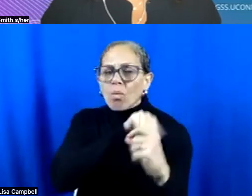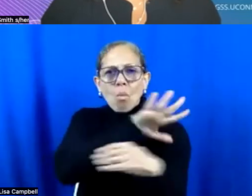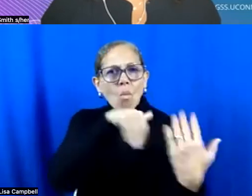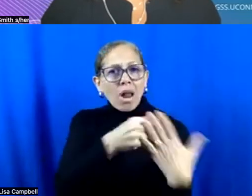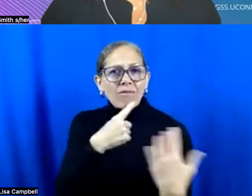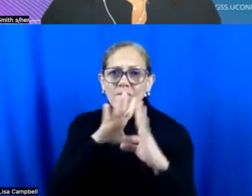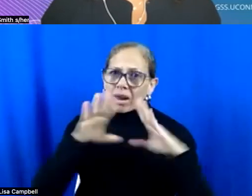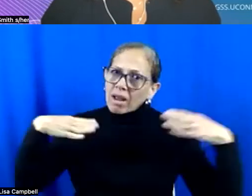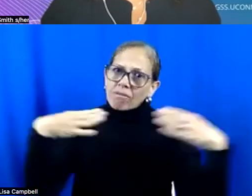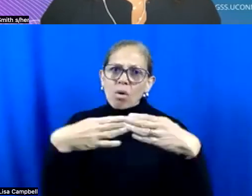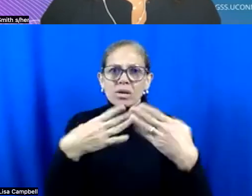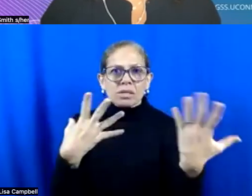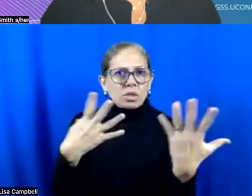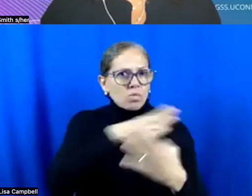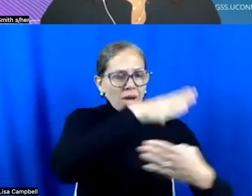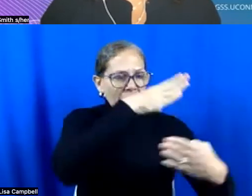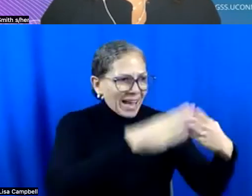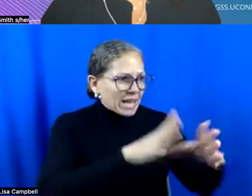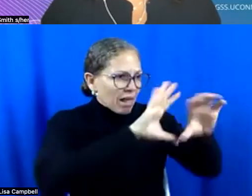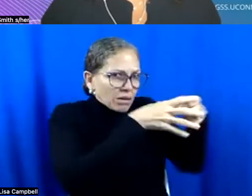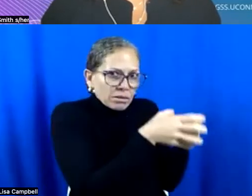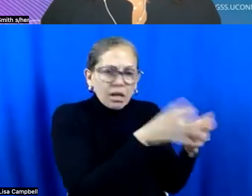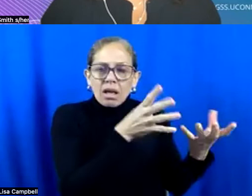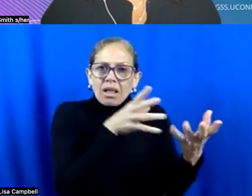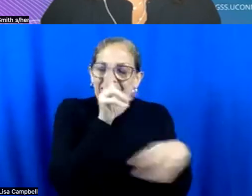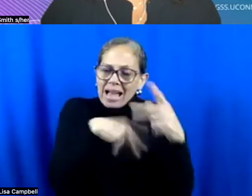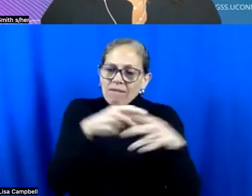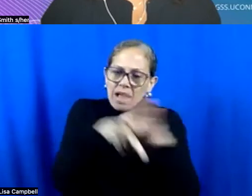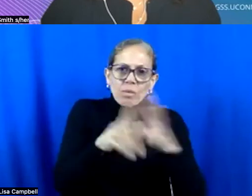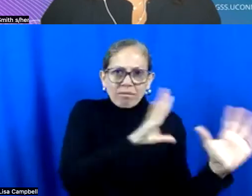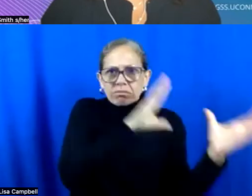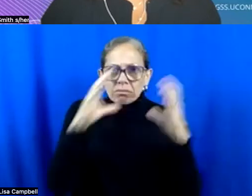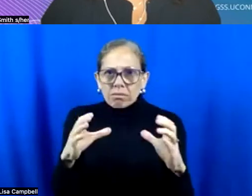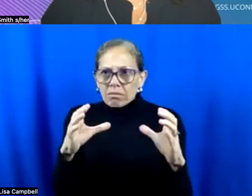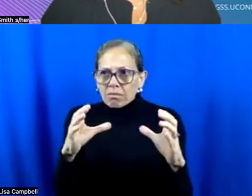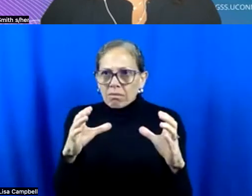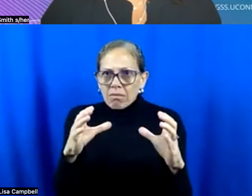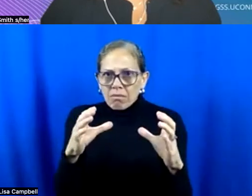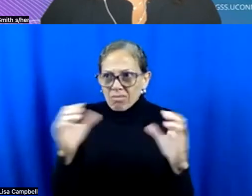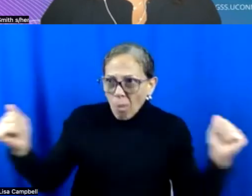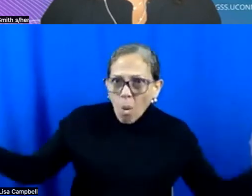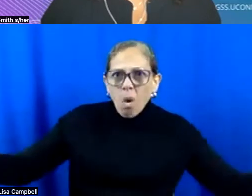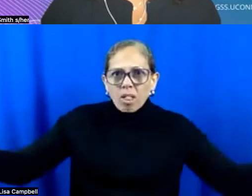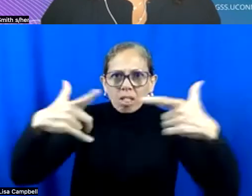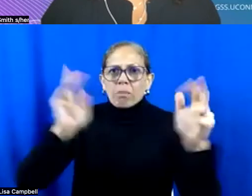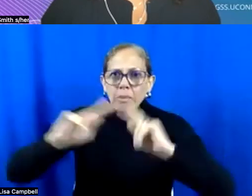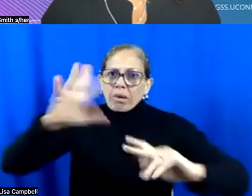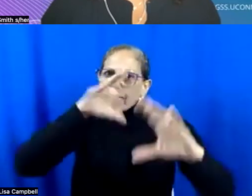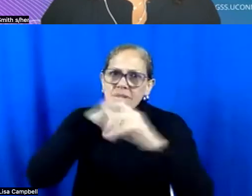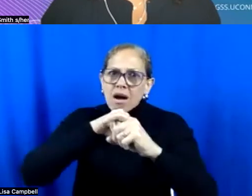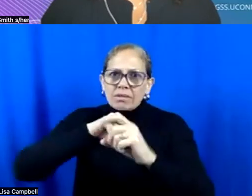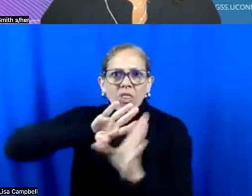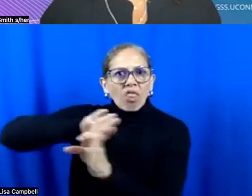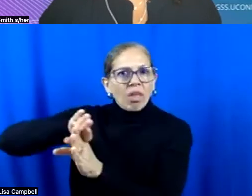committed to disrupting and ending these forms of violence, we have to make sure that no one is left behind. And so for me, it has